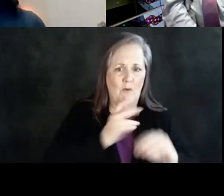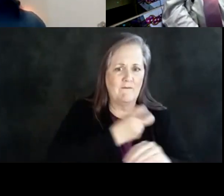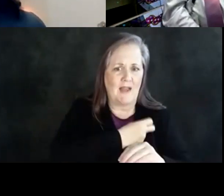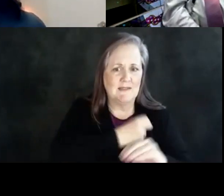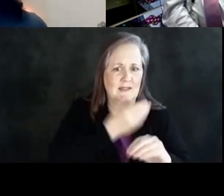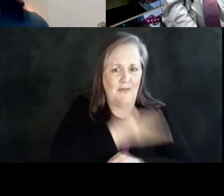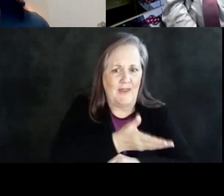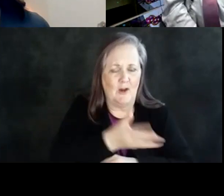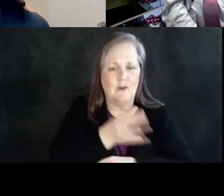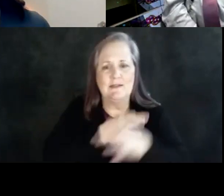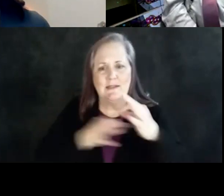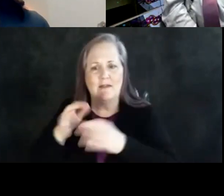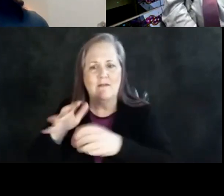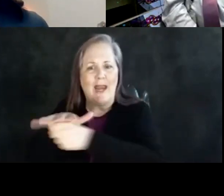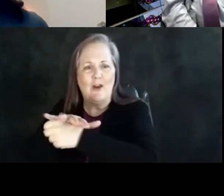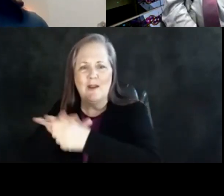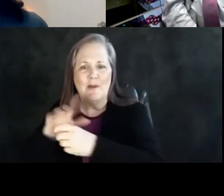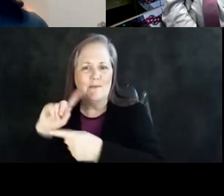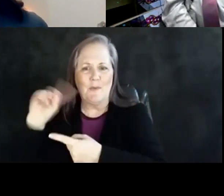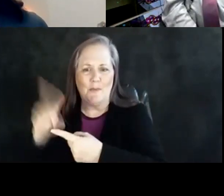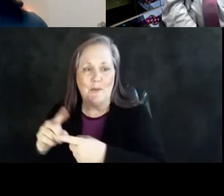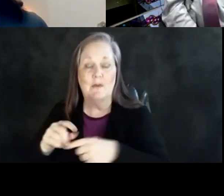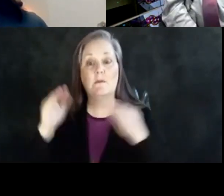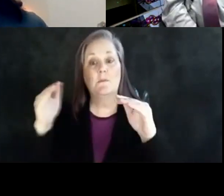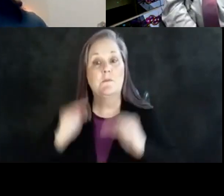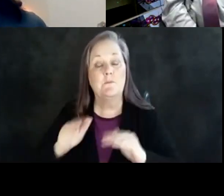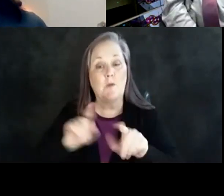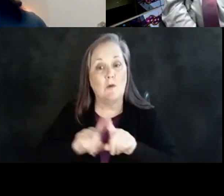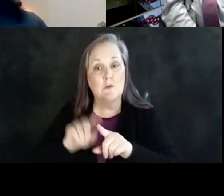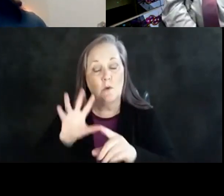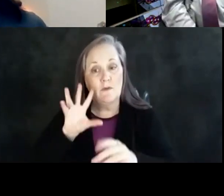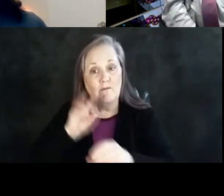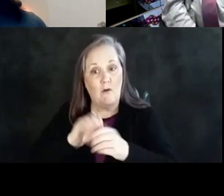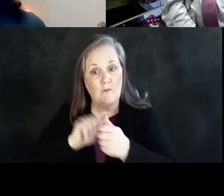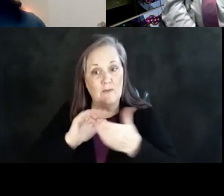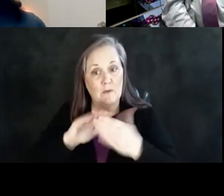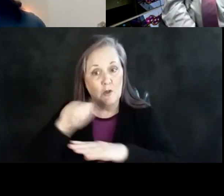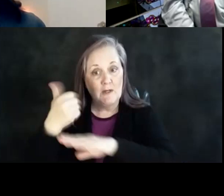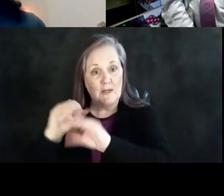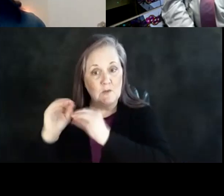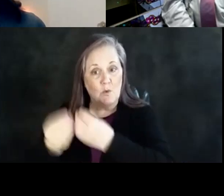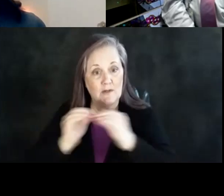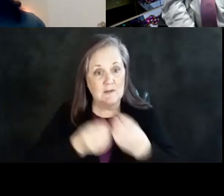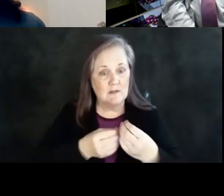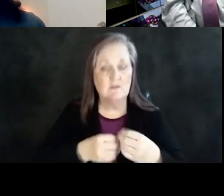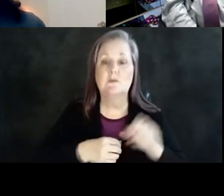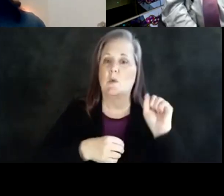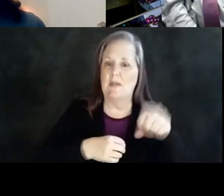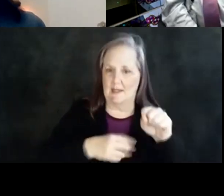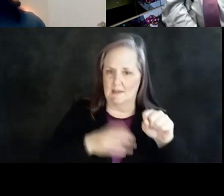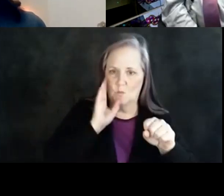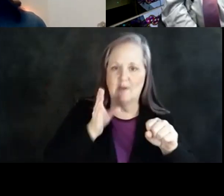plan, such as a tier? Will you be involving community-based organizations? So the answer is yes, we will